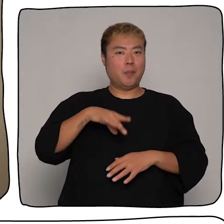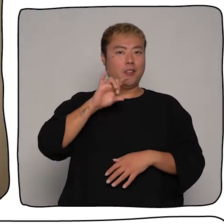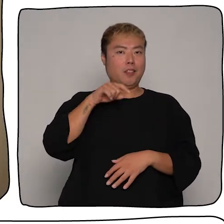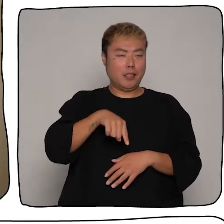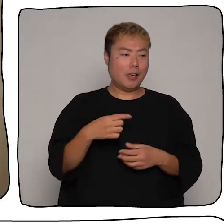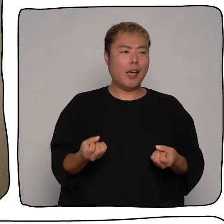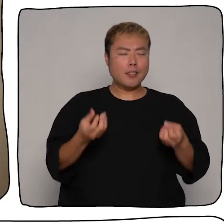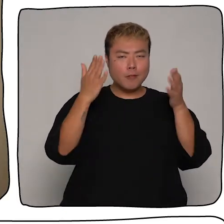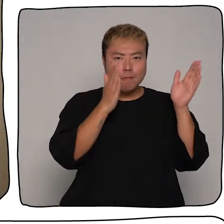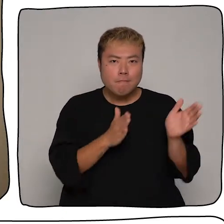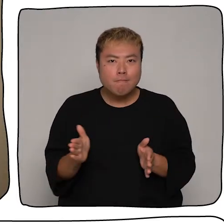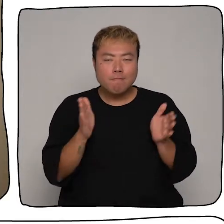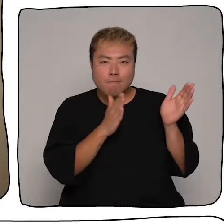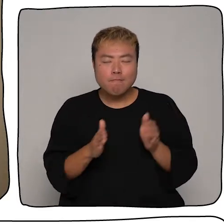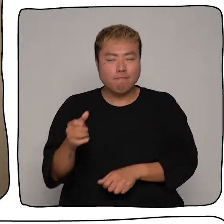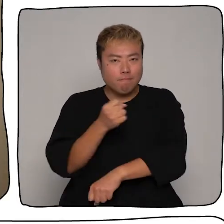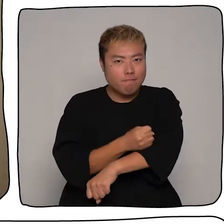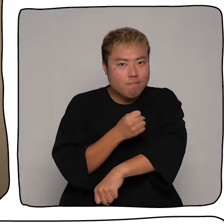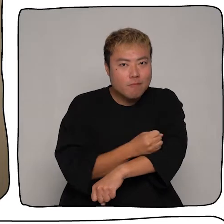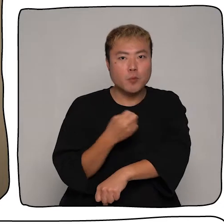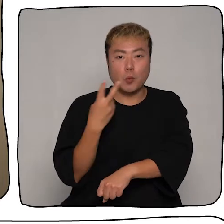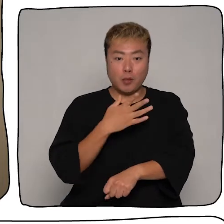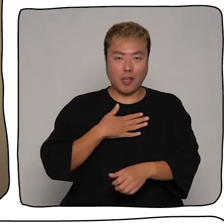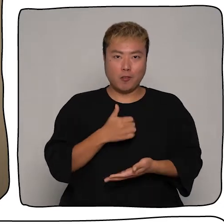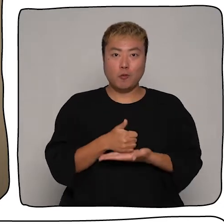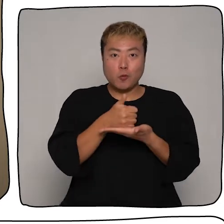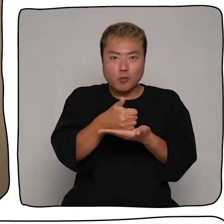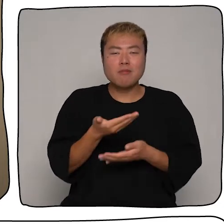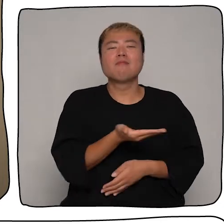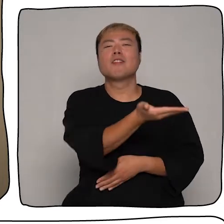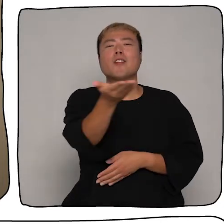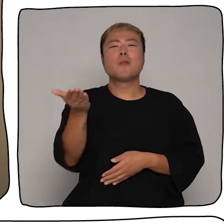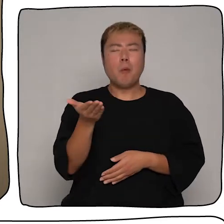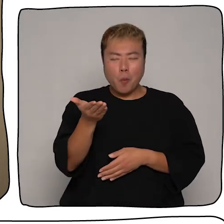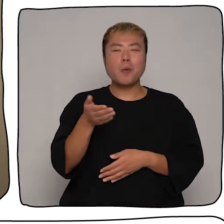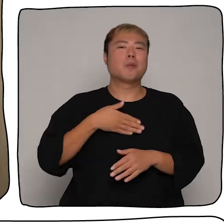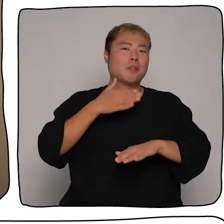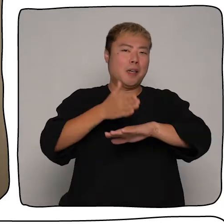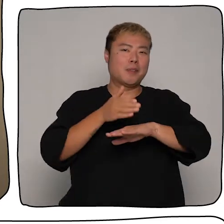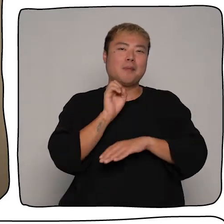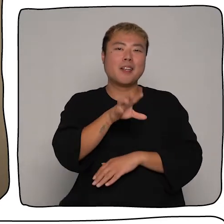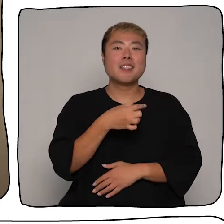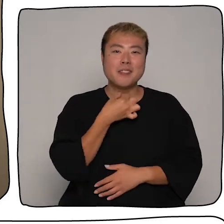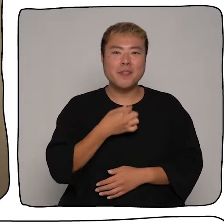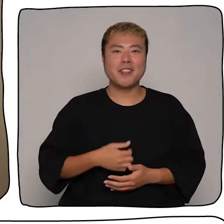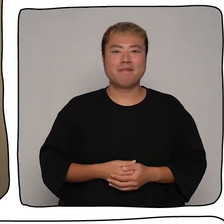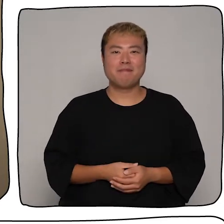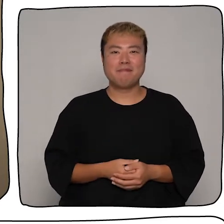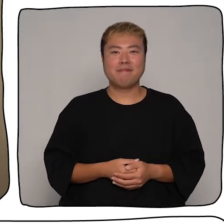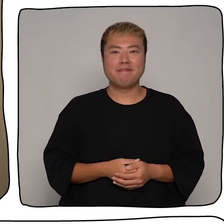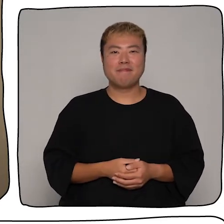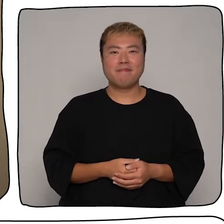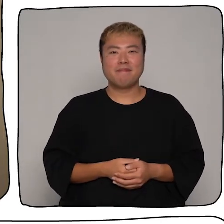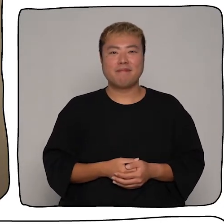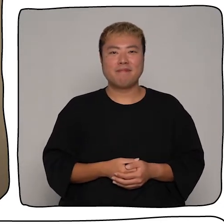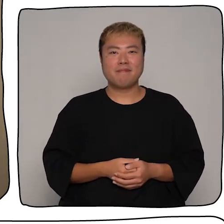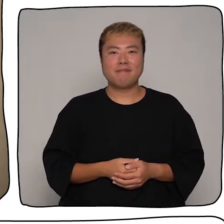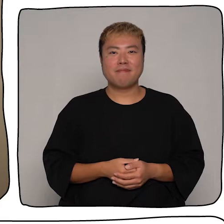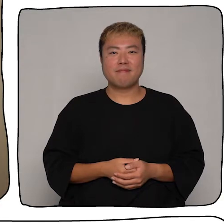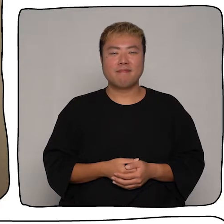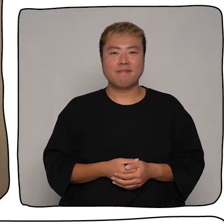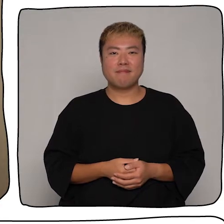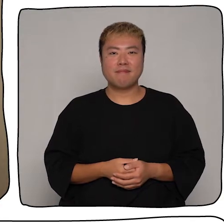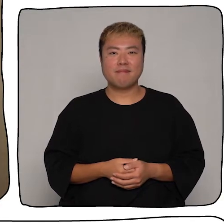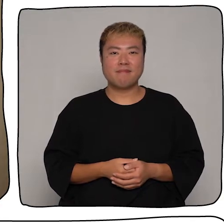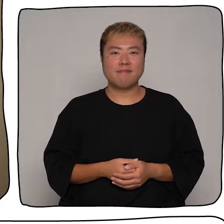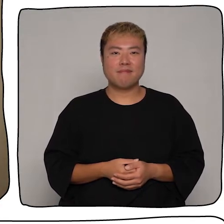to express my sincere gratitude to those who have invited me and all the efforts that are needed to